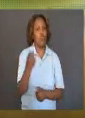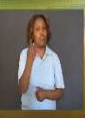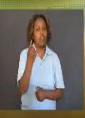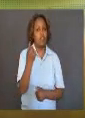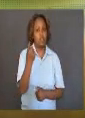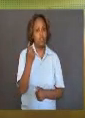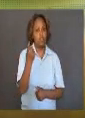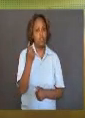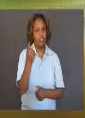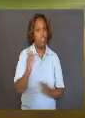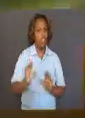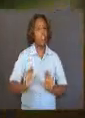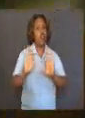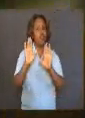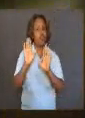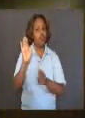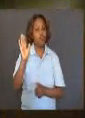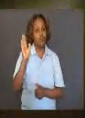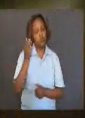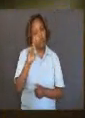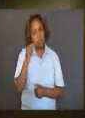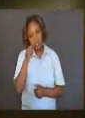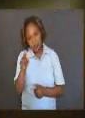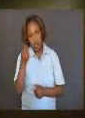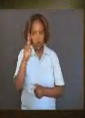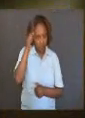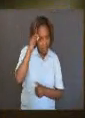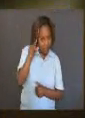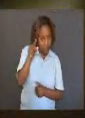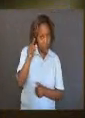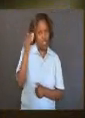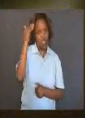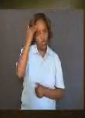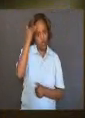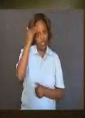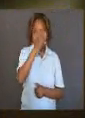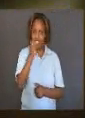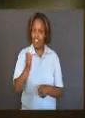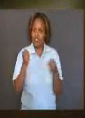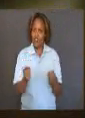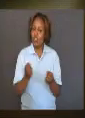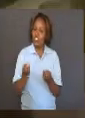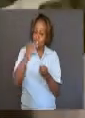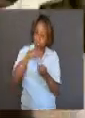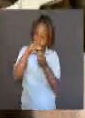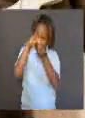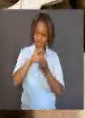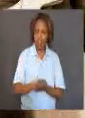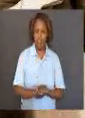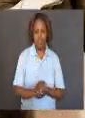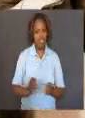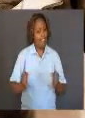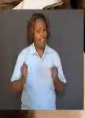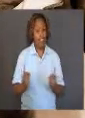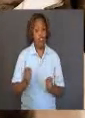by increasing his or her knowledge and skills.